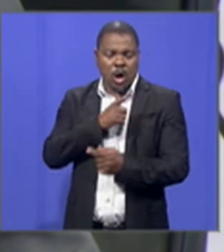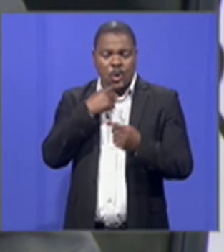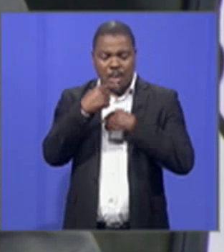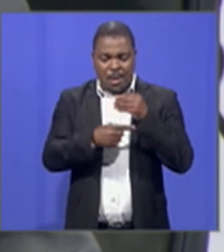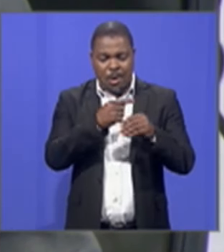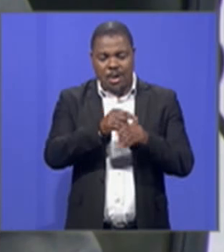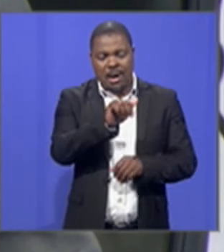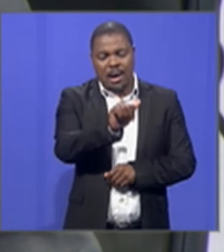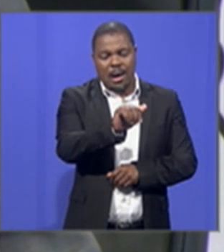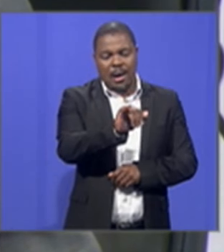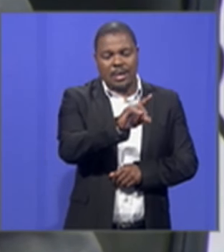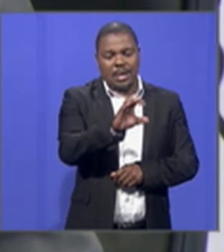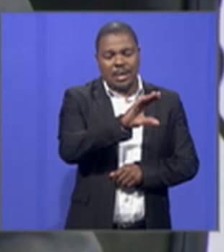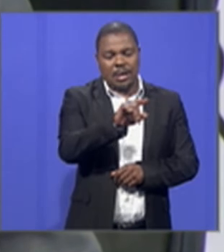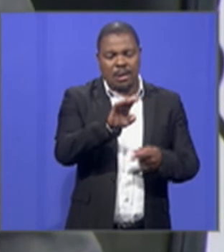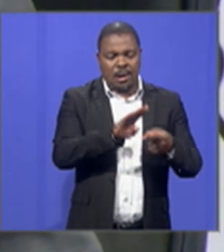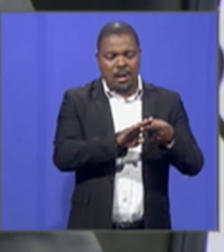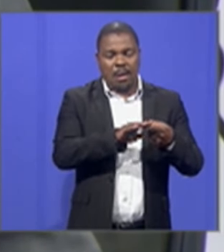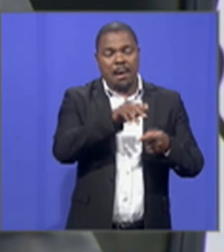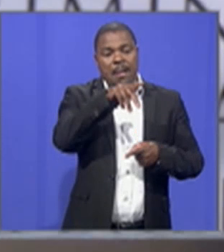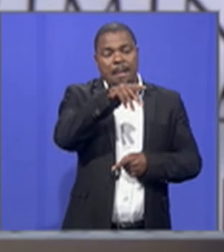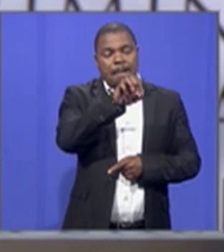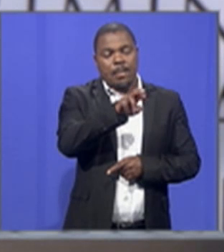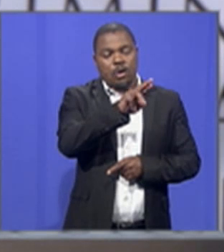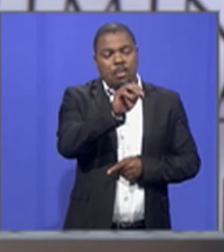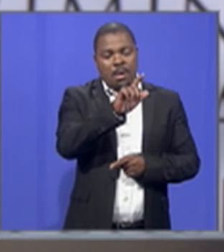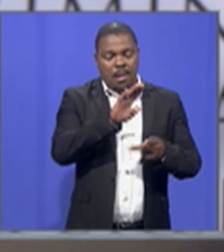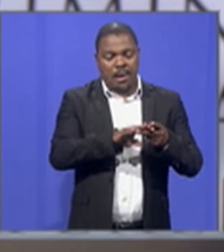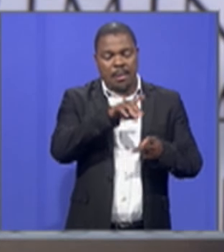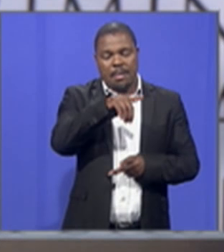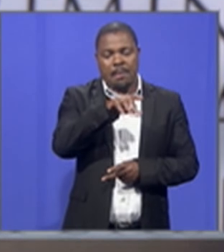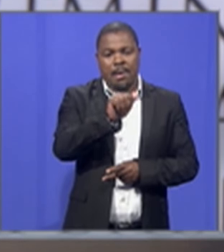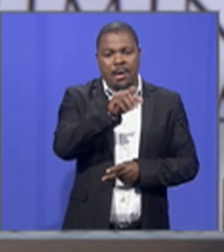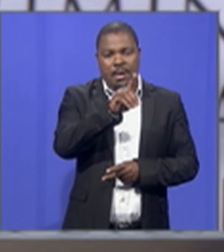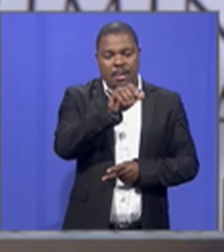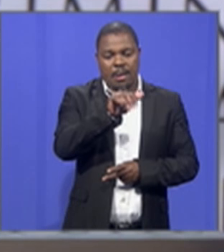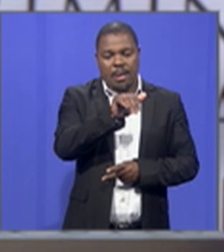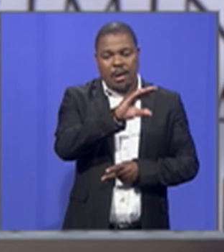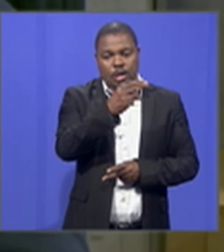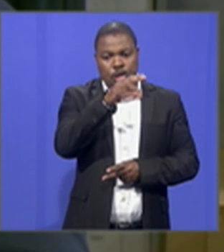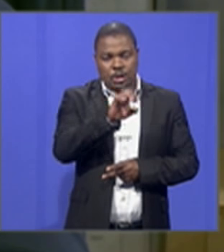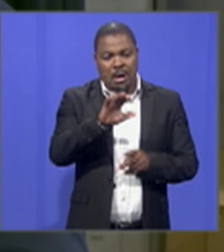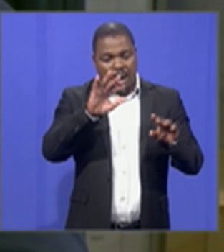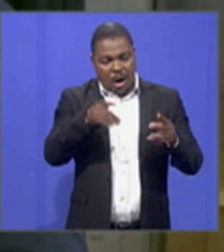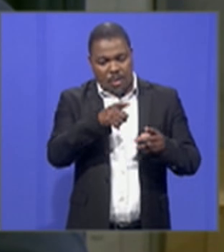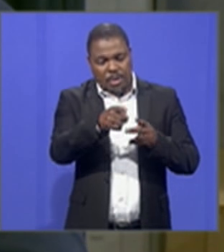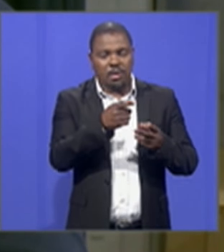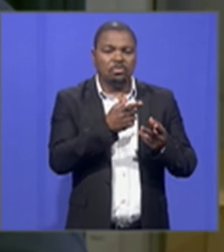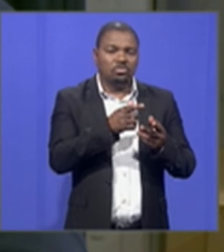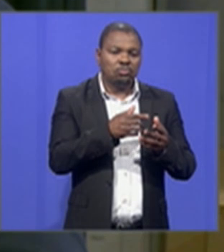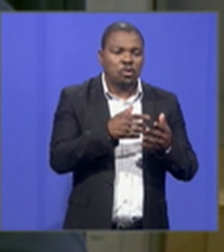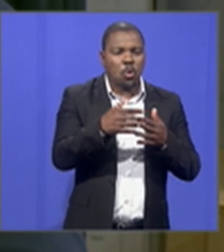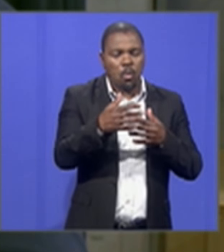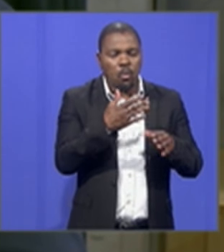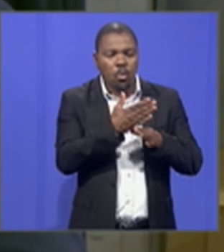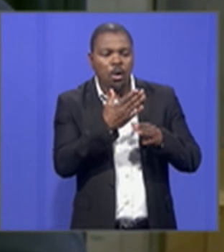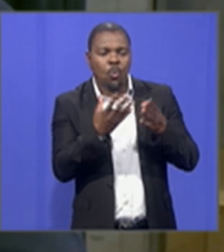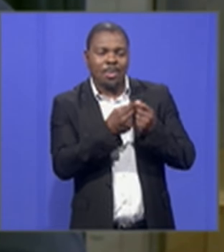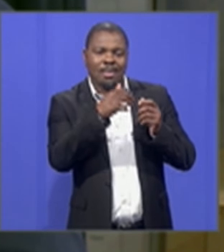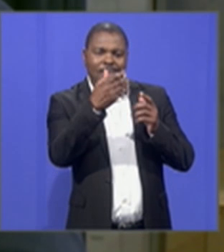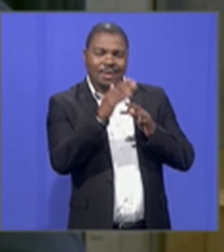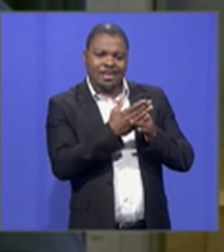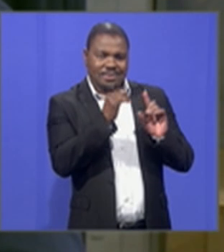fegilwego mošomong Dylan Perumal le Brian Padayashi ka ga tsela yeo a swerego molato wa gagwe ka gona. Le ge go le